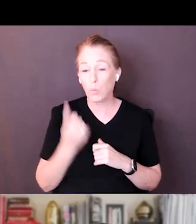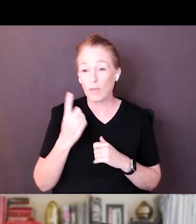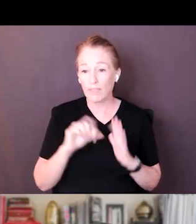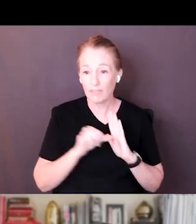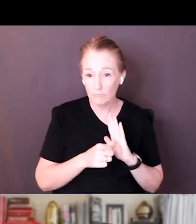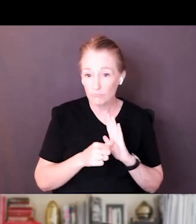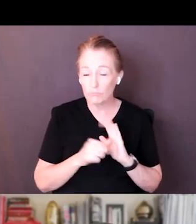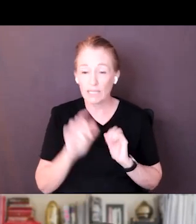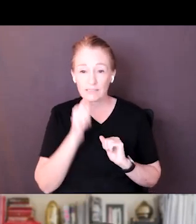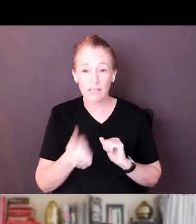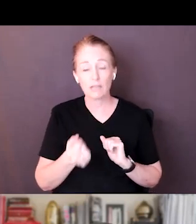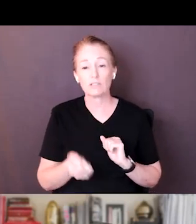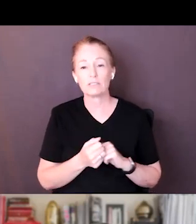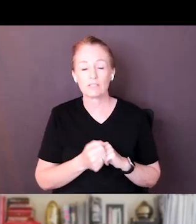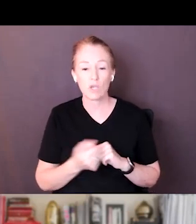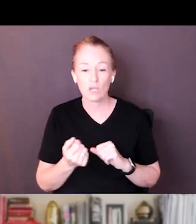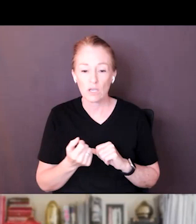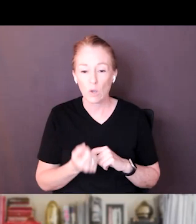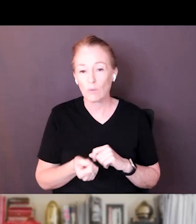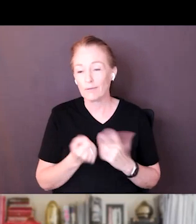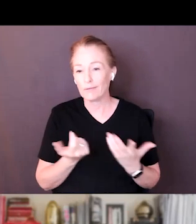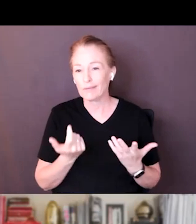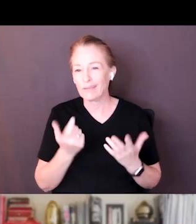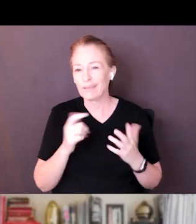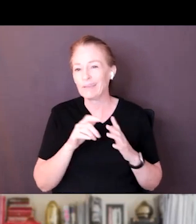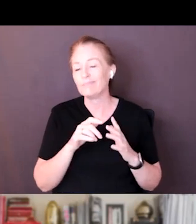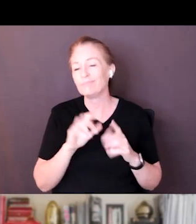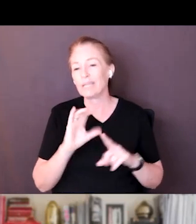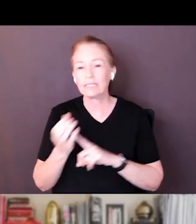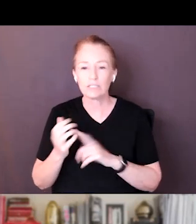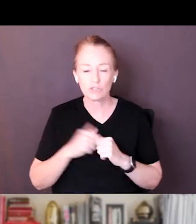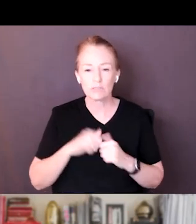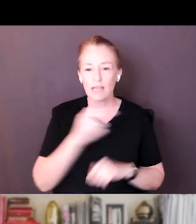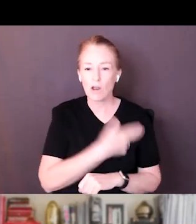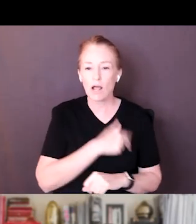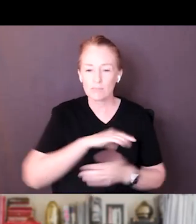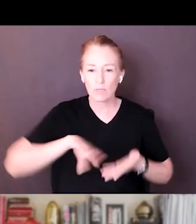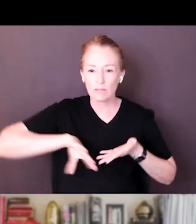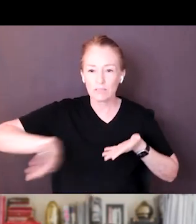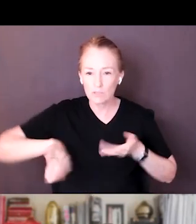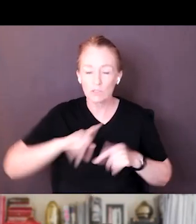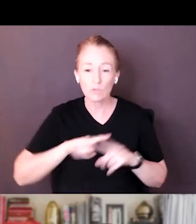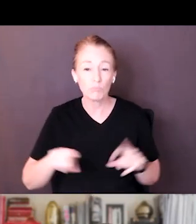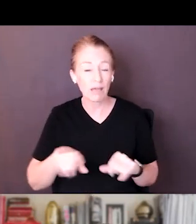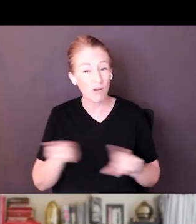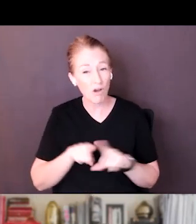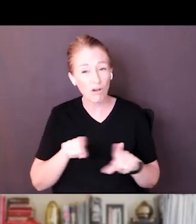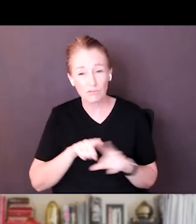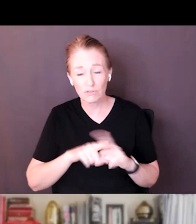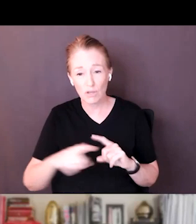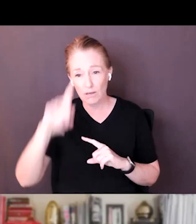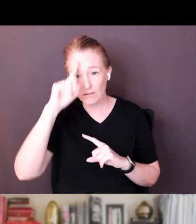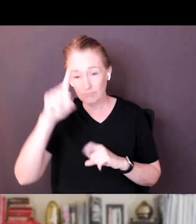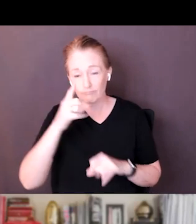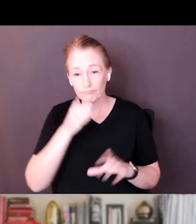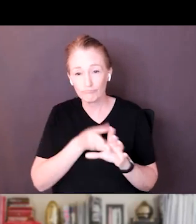that psychiatric hospitals often exclude, but also people with psychiatric challenges that might be more complex and costly. Can you talk